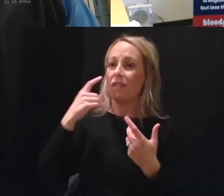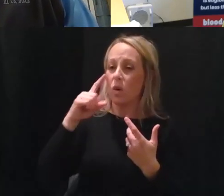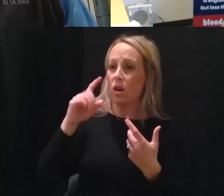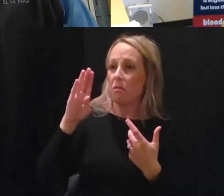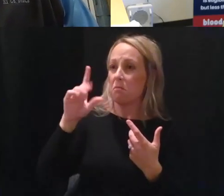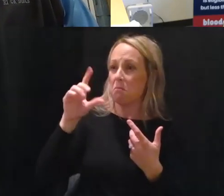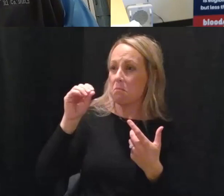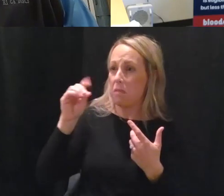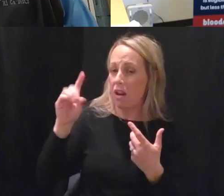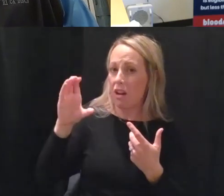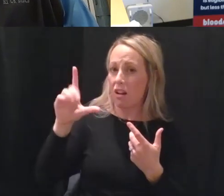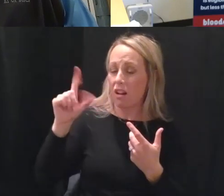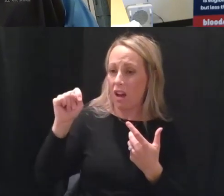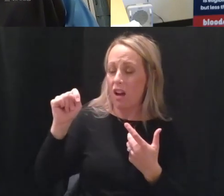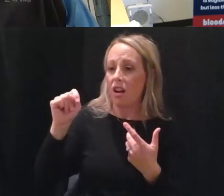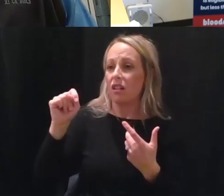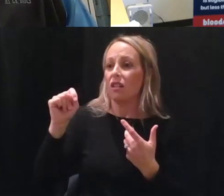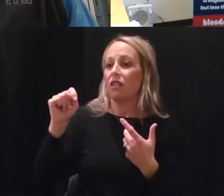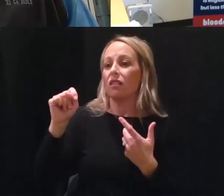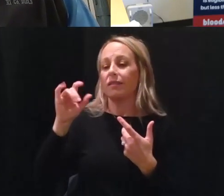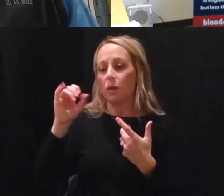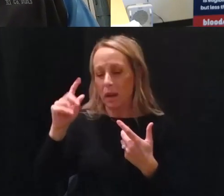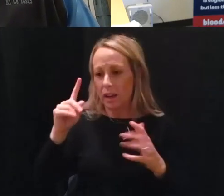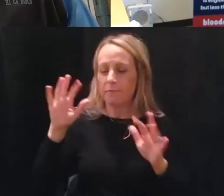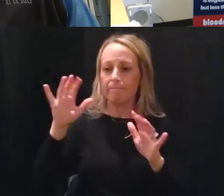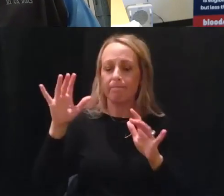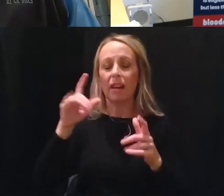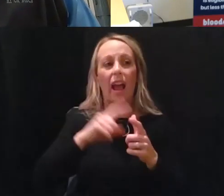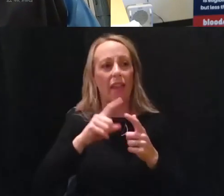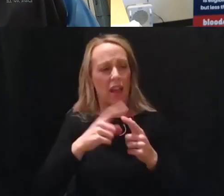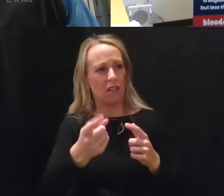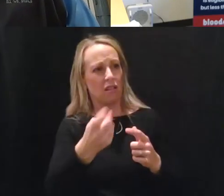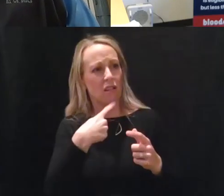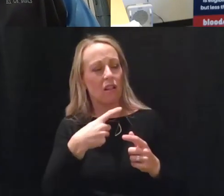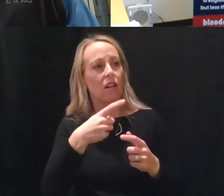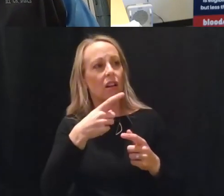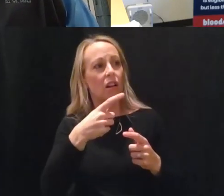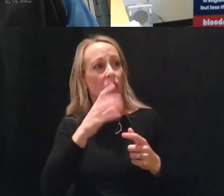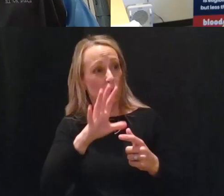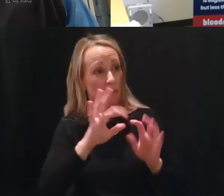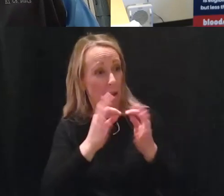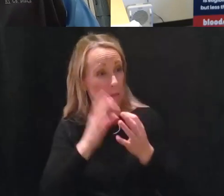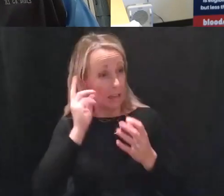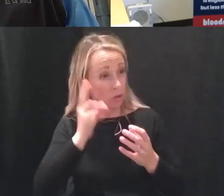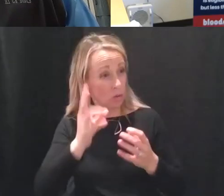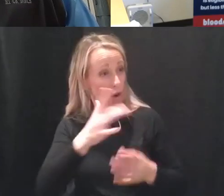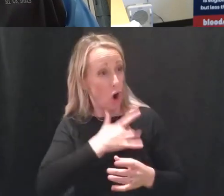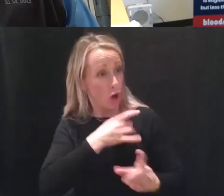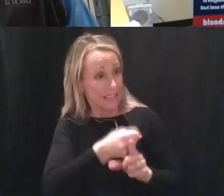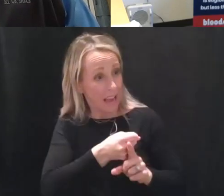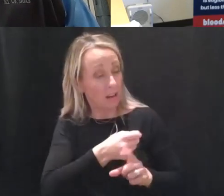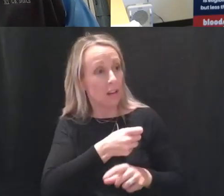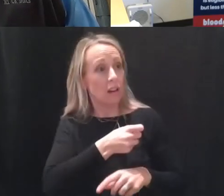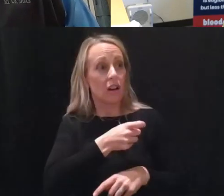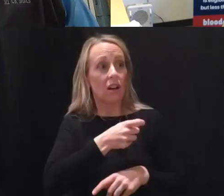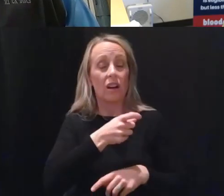said, "No, my family does not have a family history of heart attacks." She goes, "Well, right now your heart is bleeding into